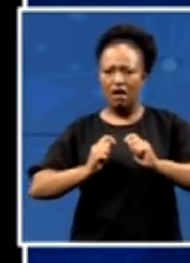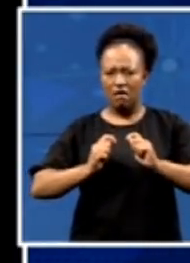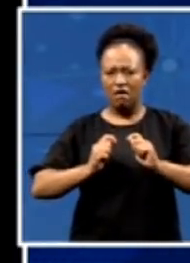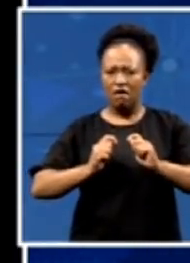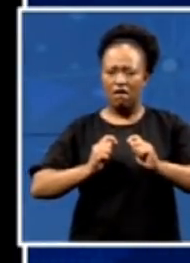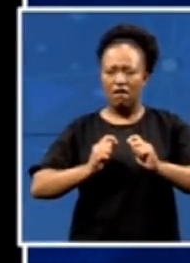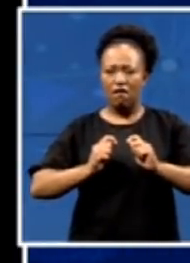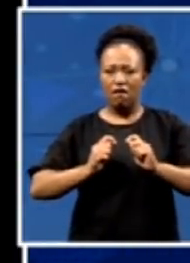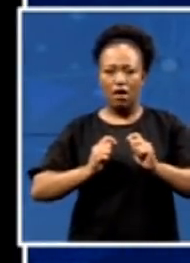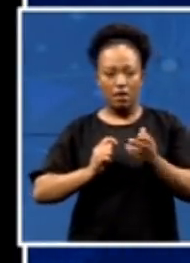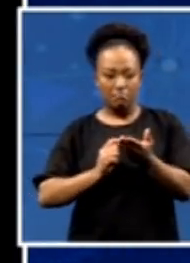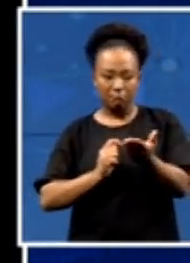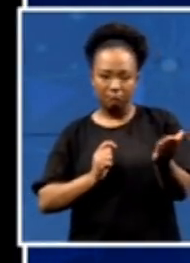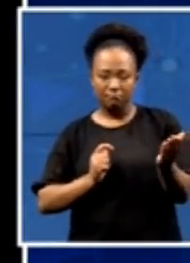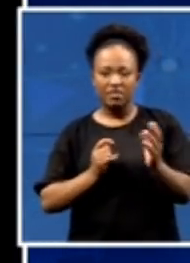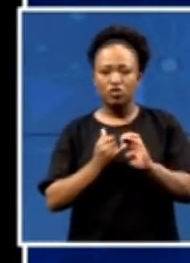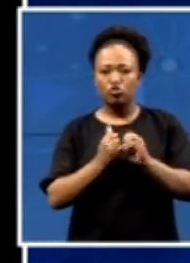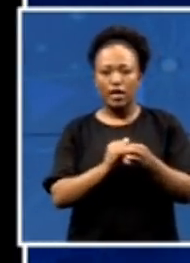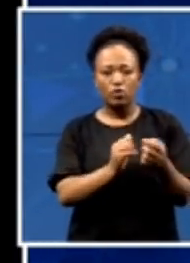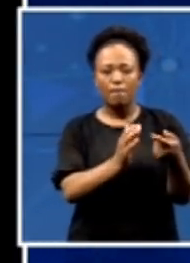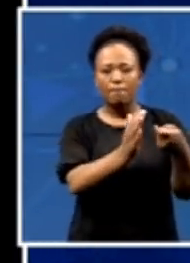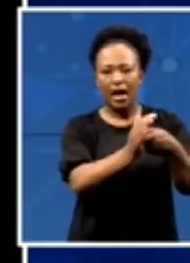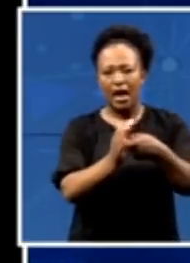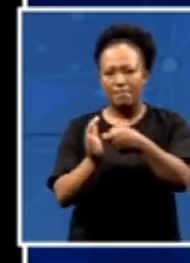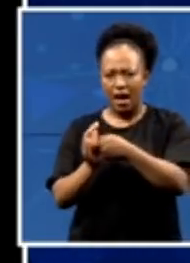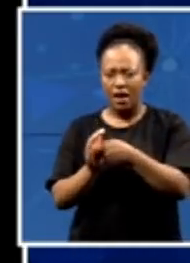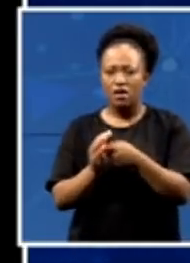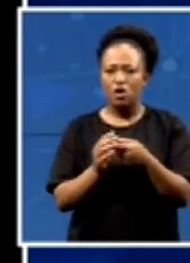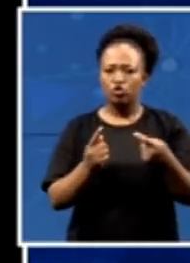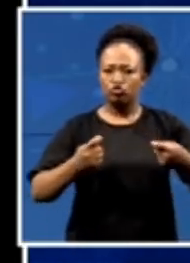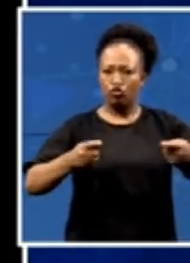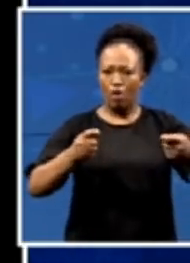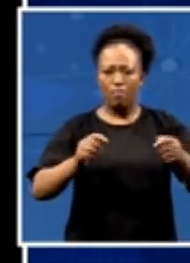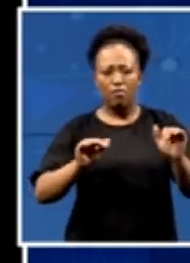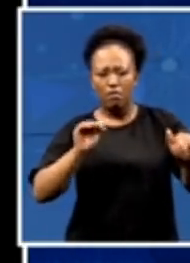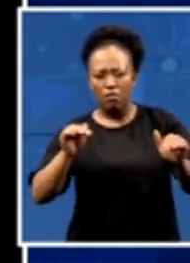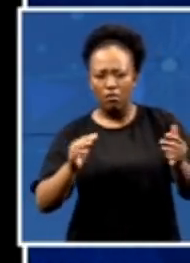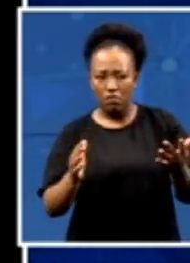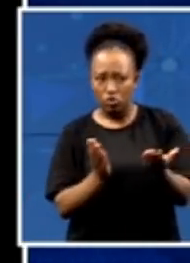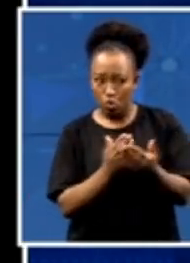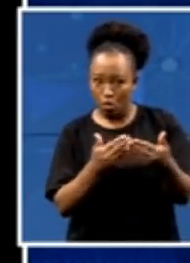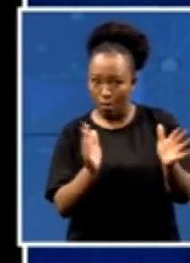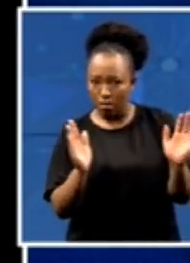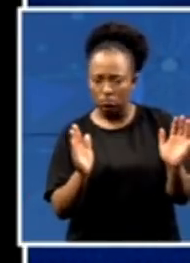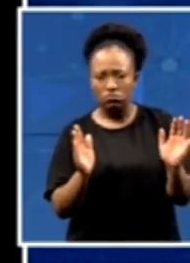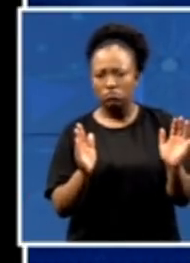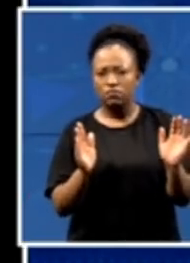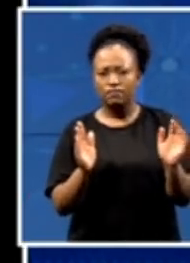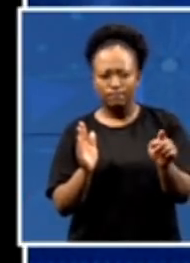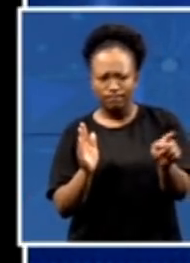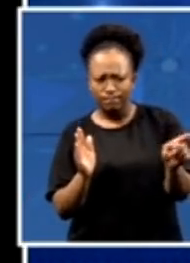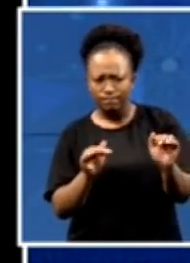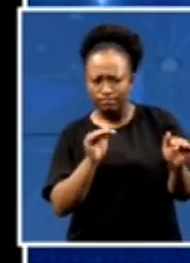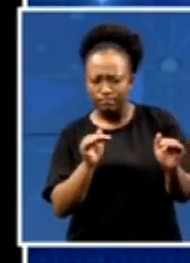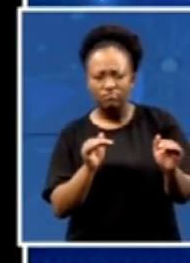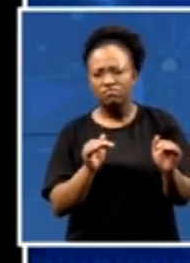buy something here at the local shops. I did ask them if their schools are open. They did say that there was no way they could have gone